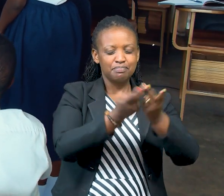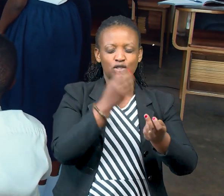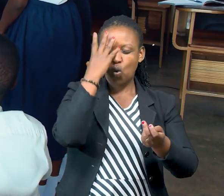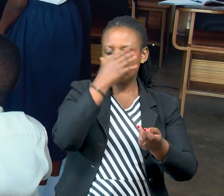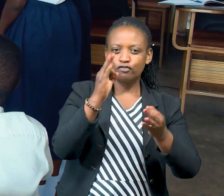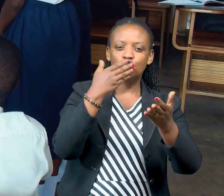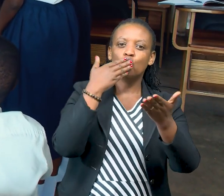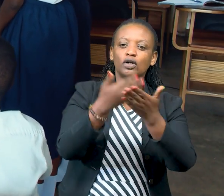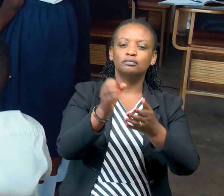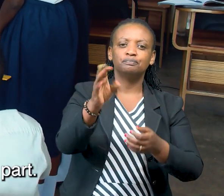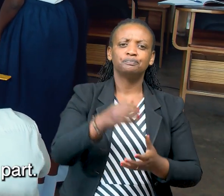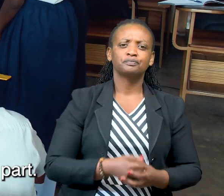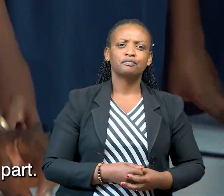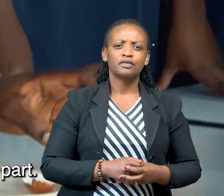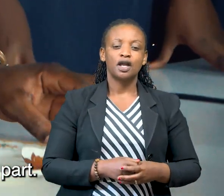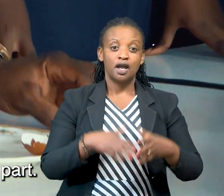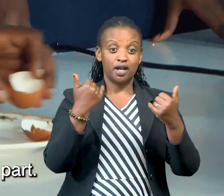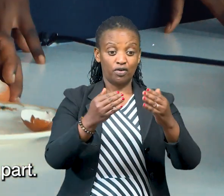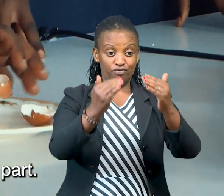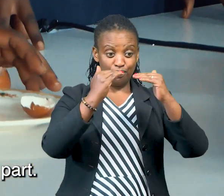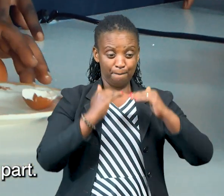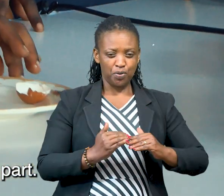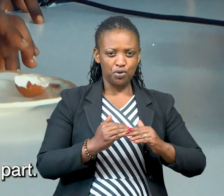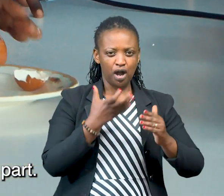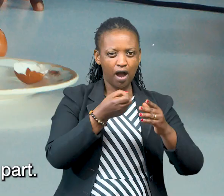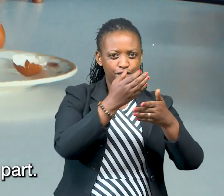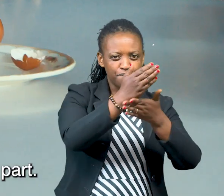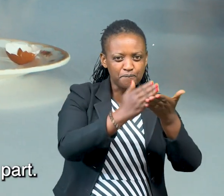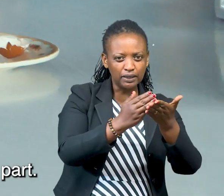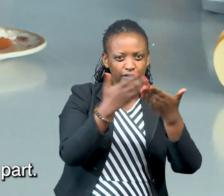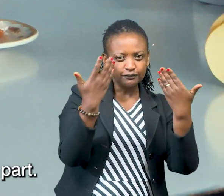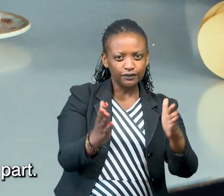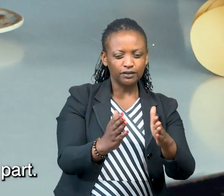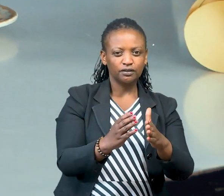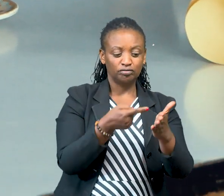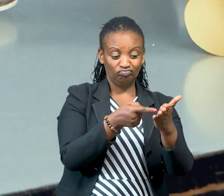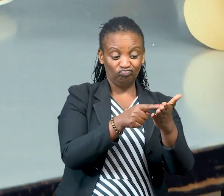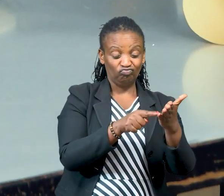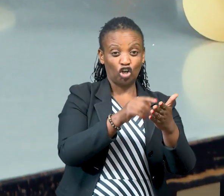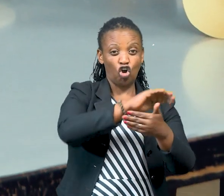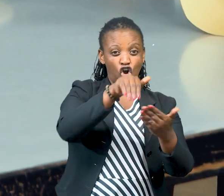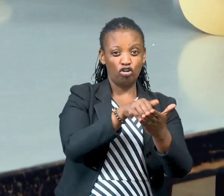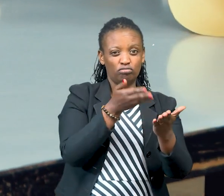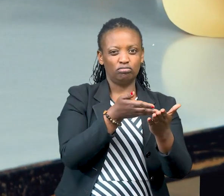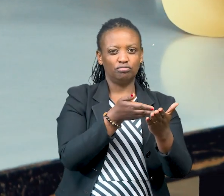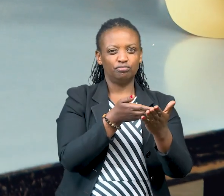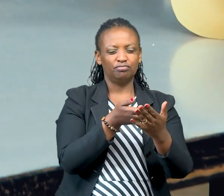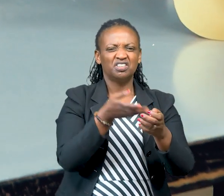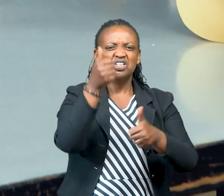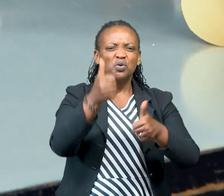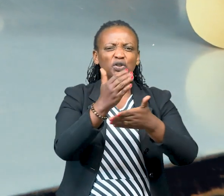Air space. Beautiful. Then, when we come here, there's this part here. This one, the whole of